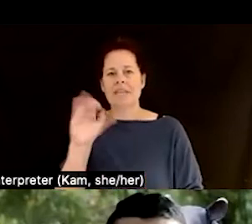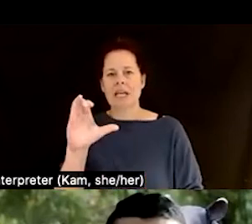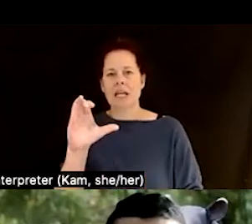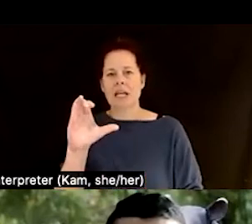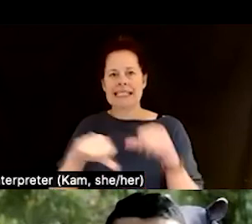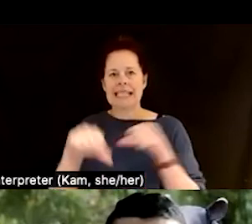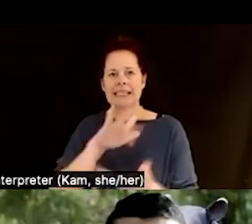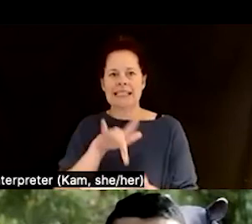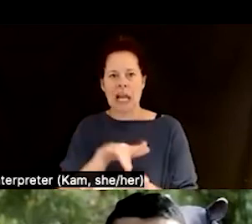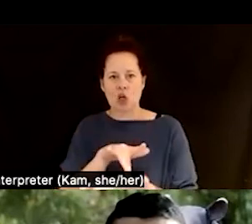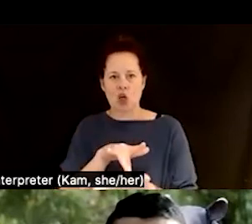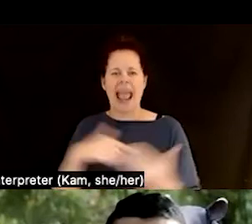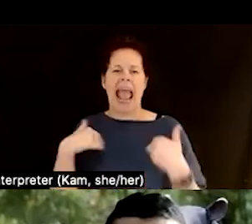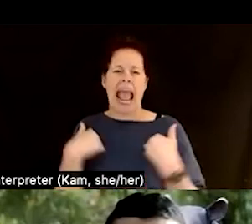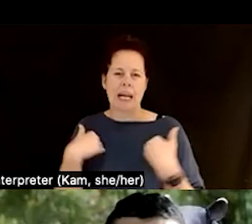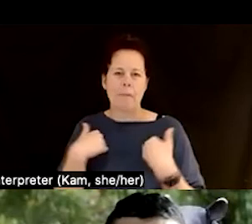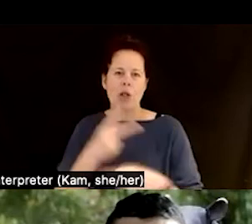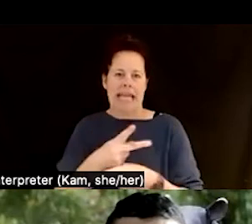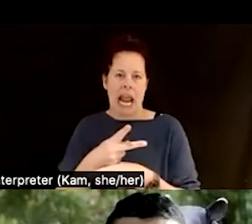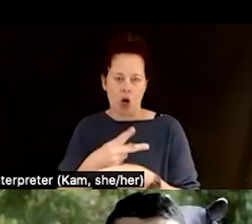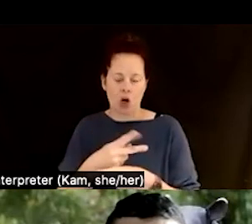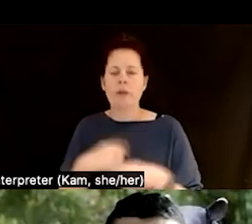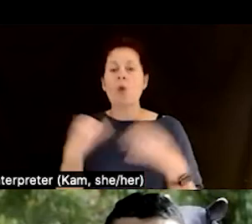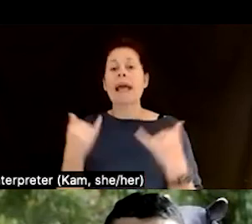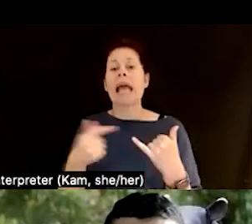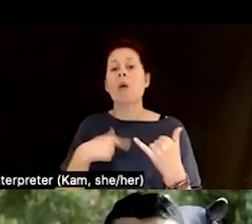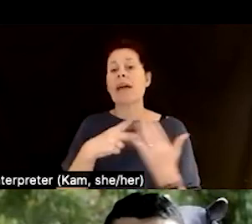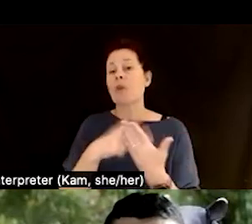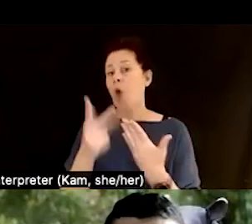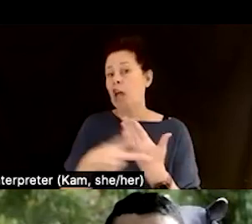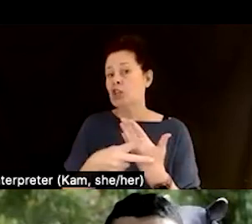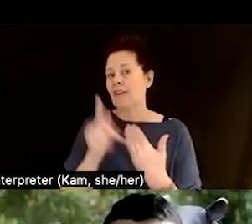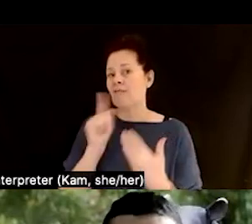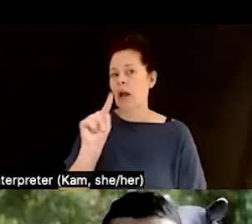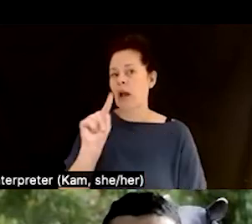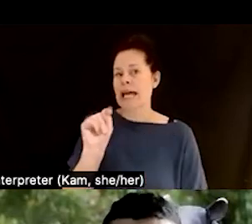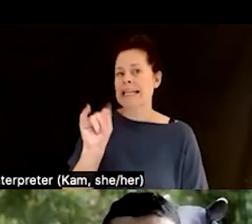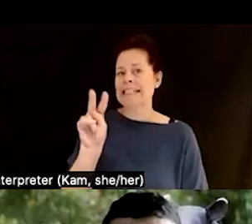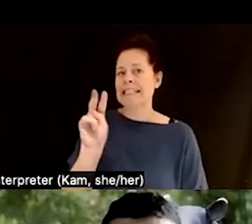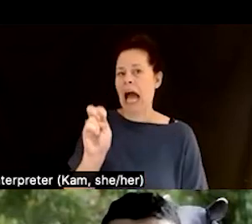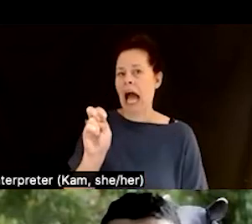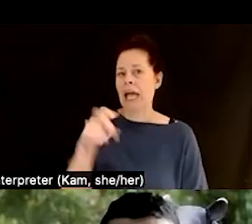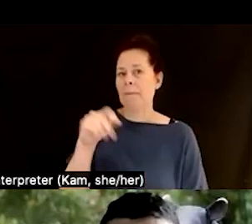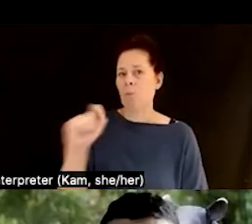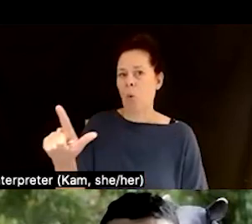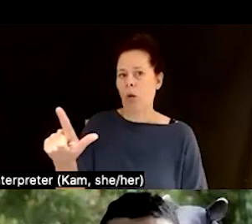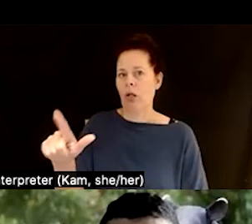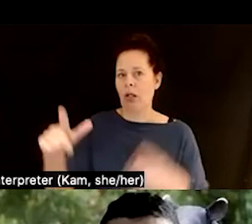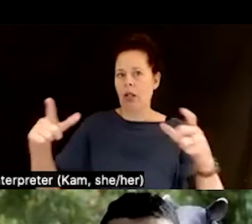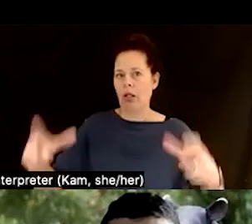working on a project. I'll keep this really brief, but our tide pool here, it's a touch tank of the Puget Sound tide